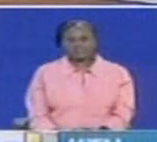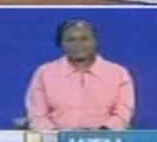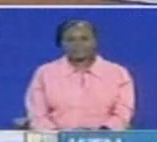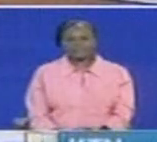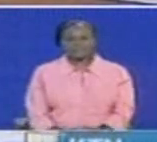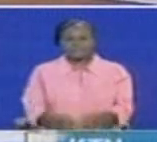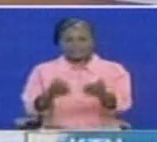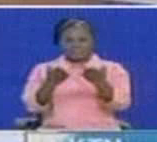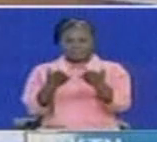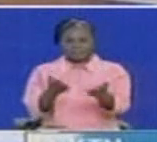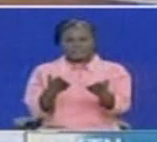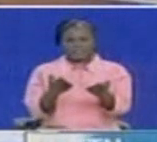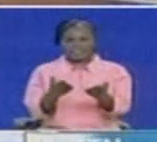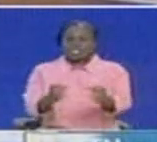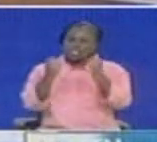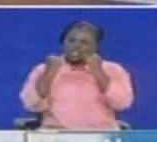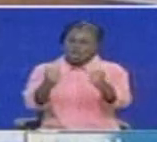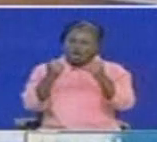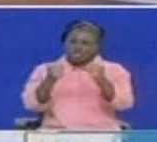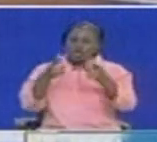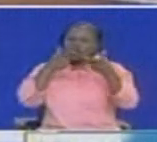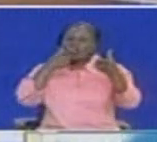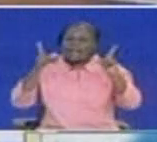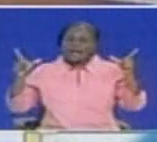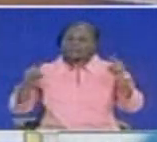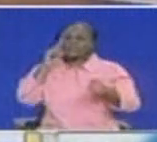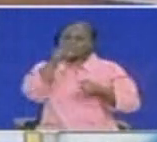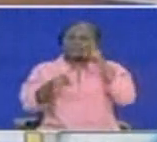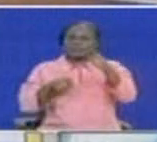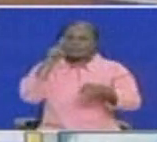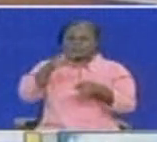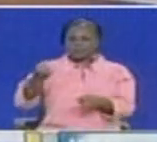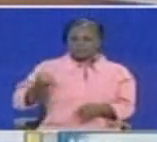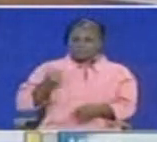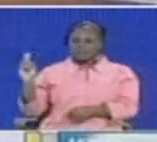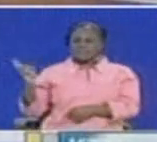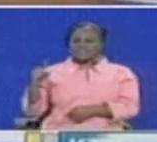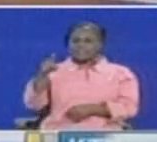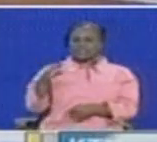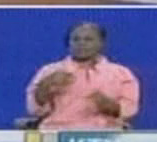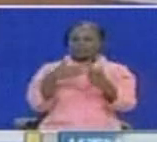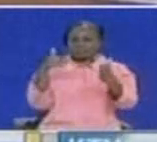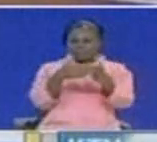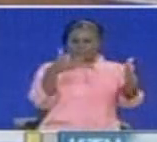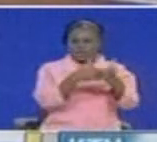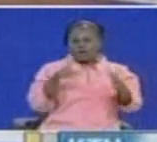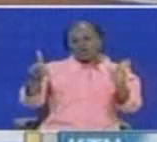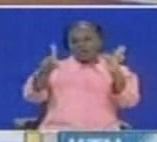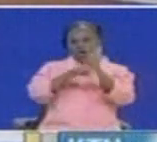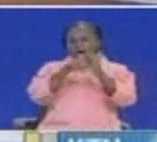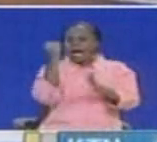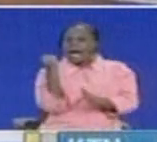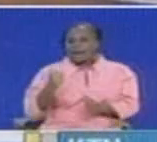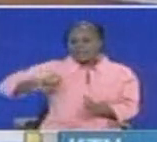Very strong language used there, accusing Waiguru of violating the law by, let's quote this,